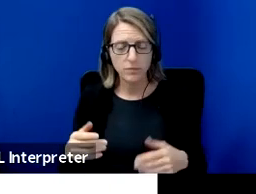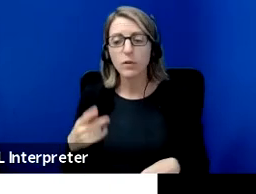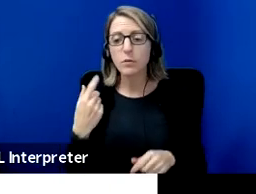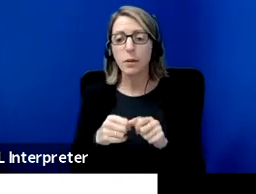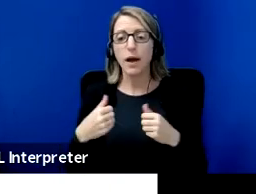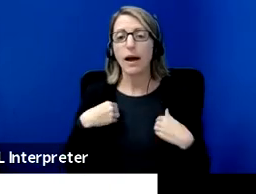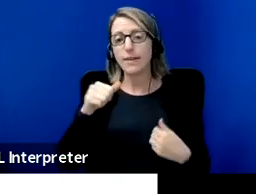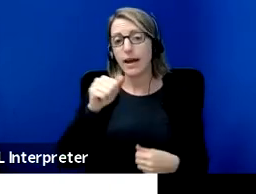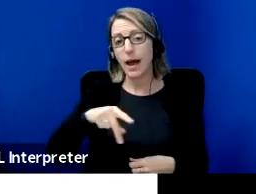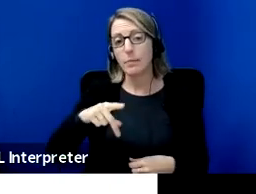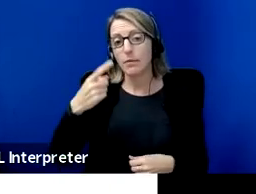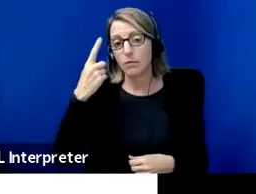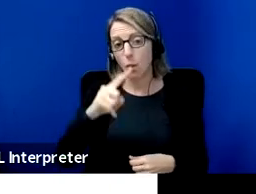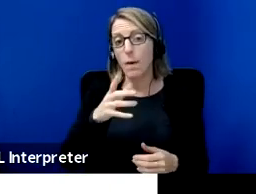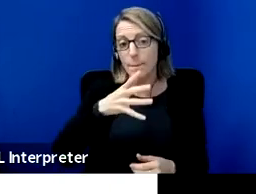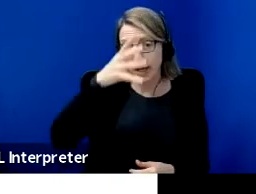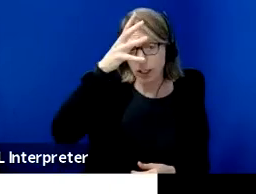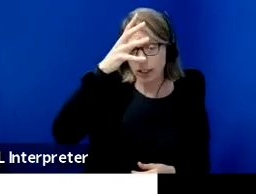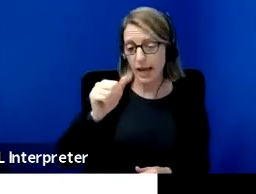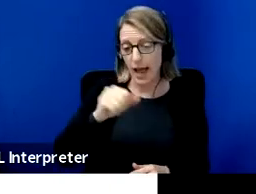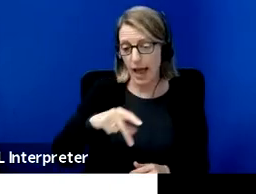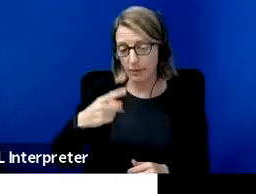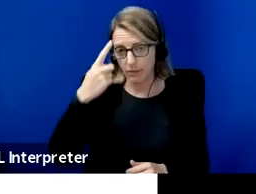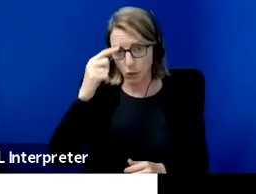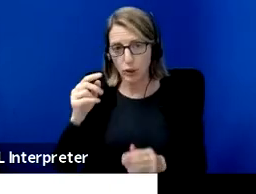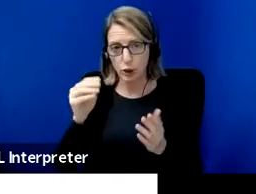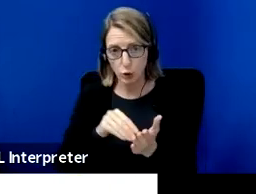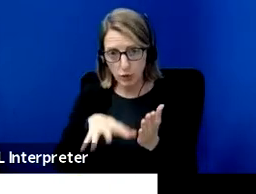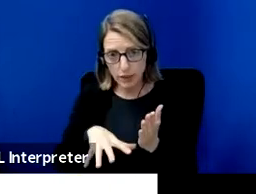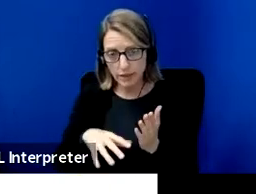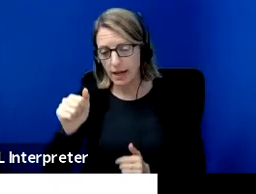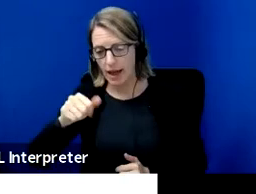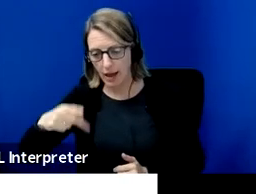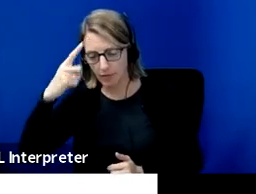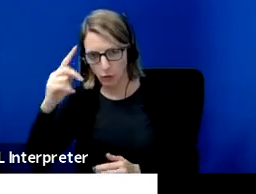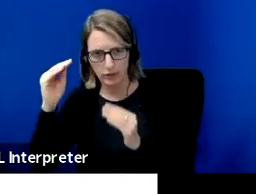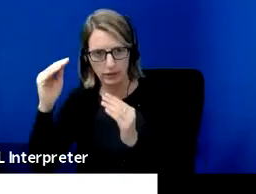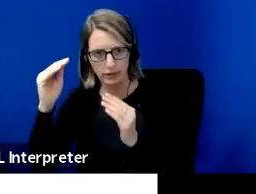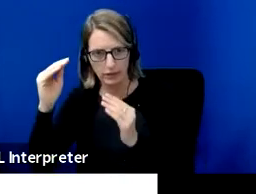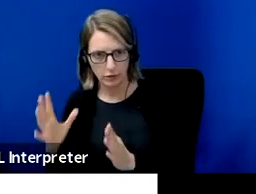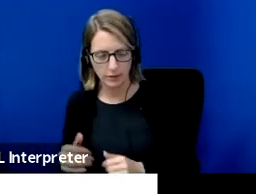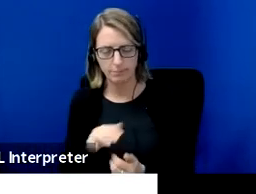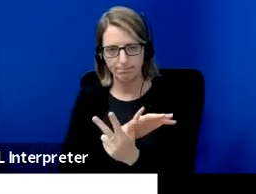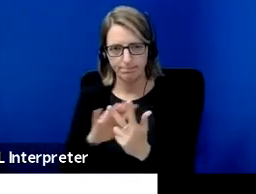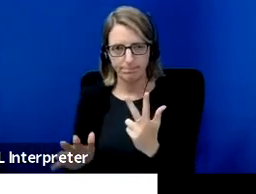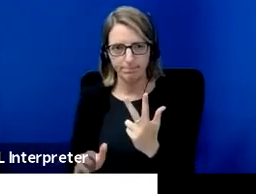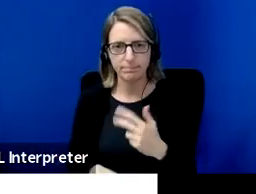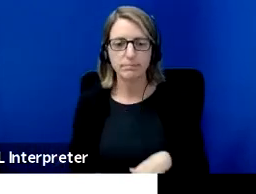for both parents and students and teachers. It also shows me here instructions for